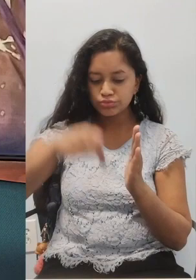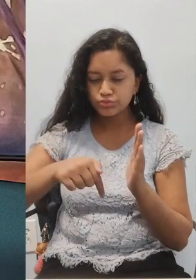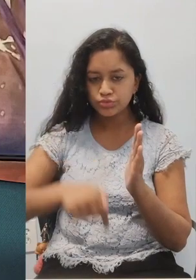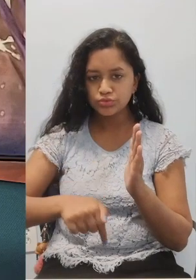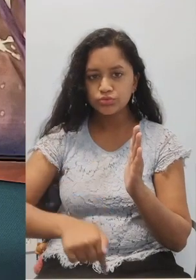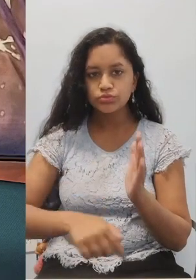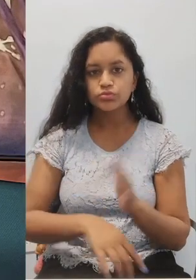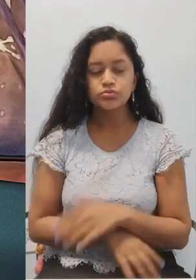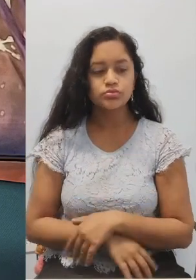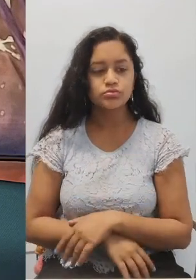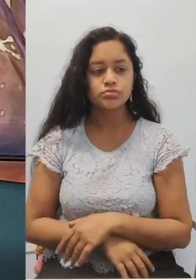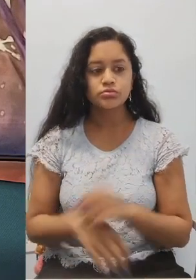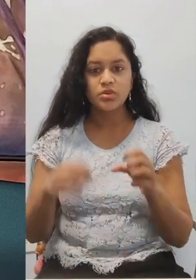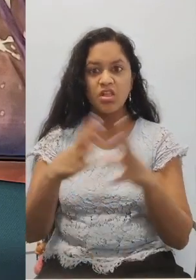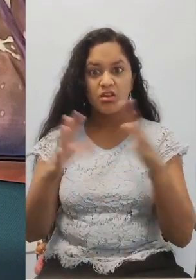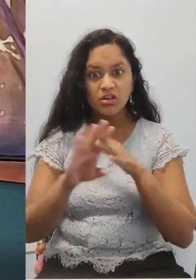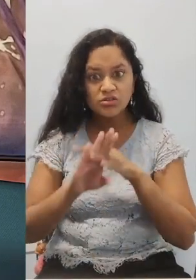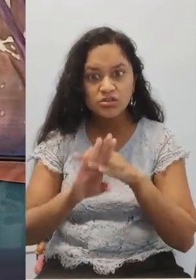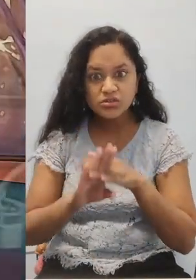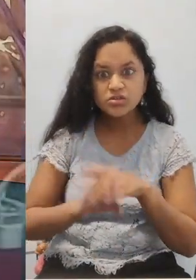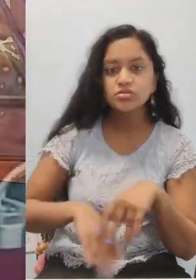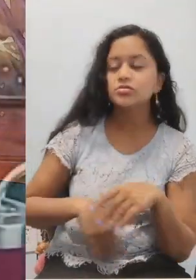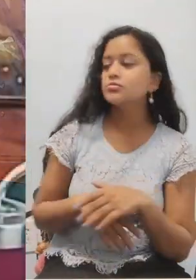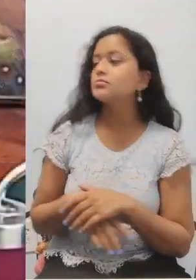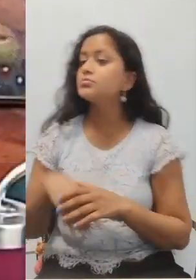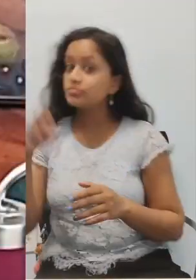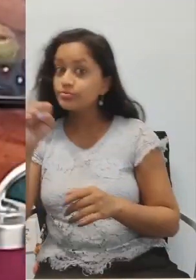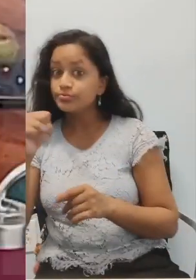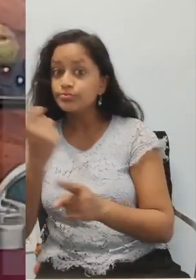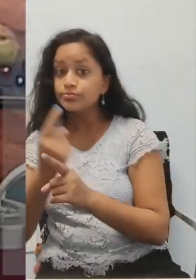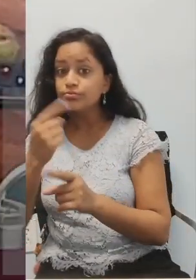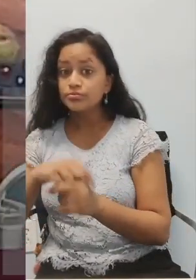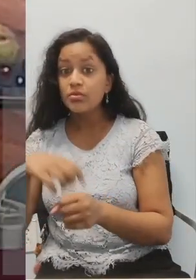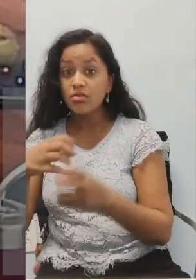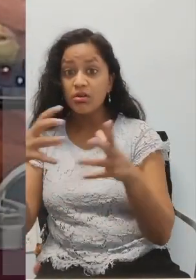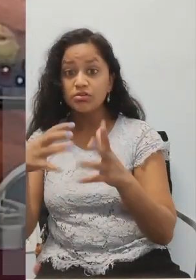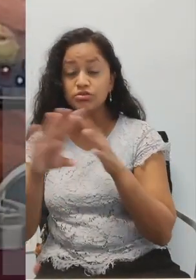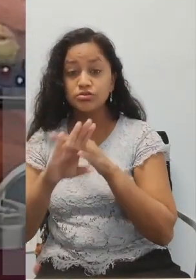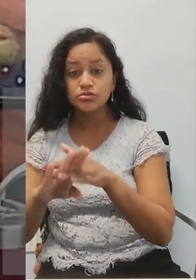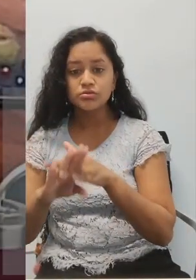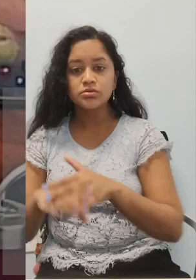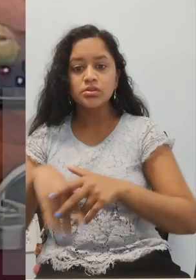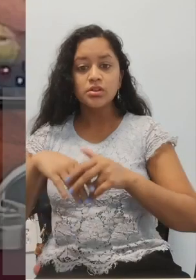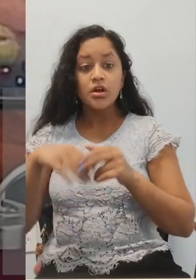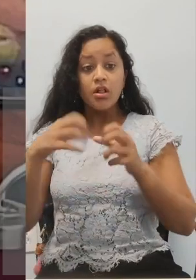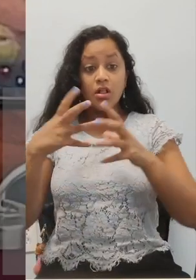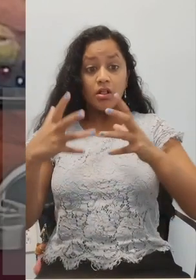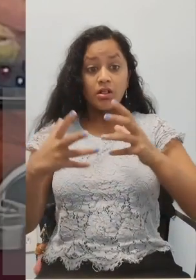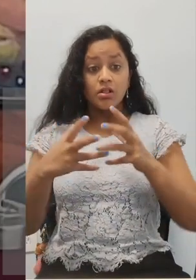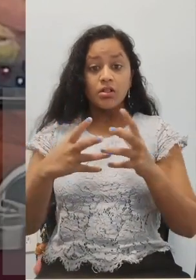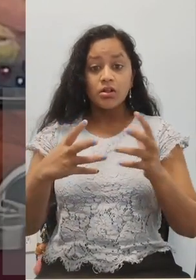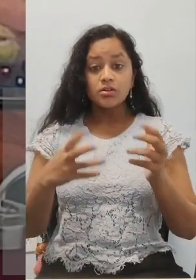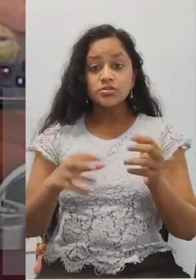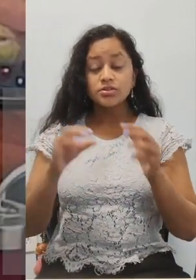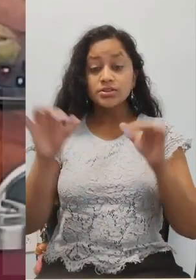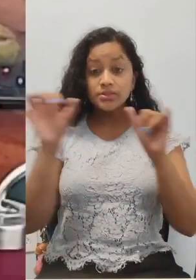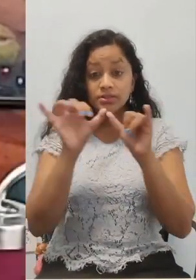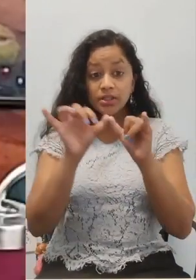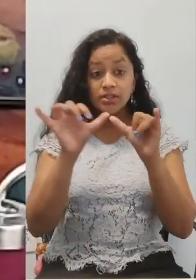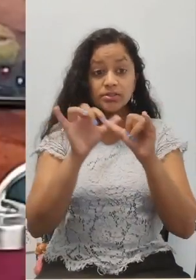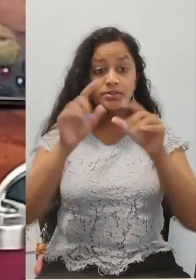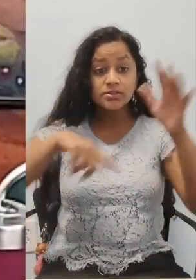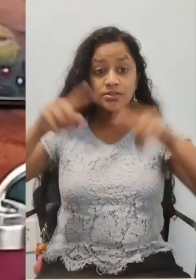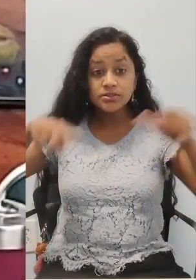lot of sharks. That is a lot of sharks, but even though we have a lot of species, the population sizes themselves are not that